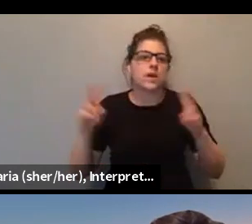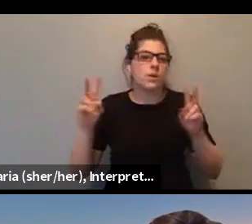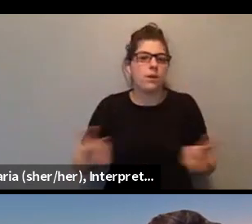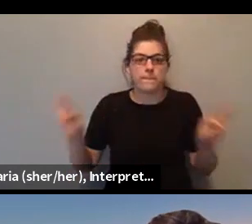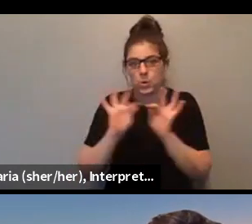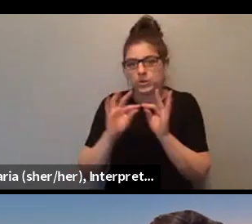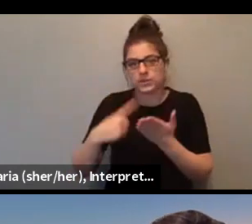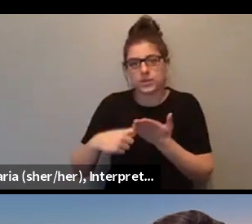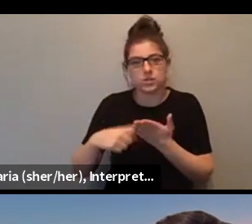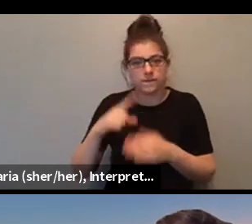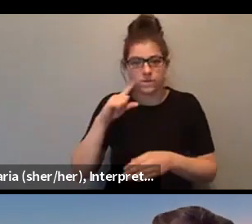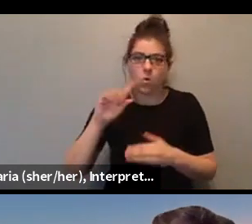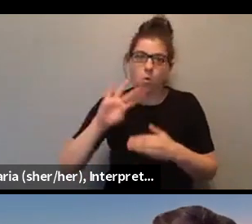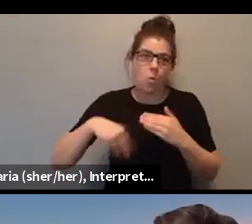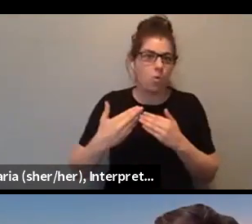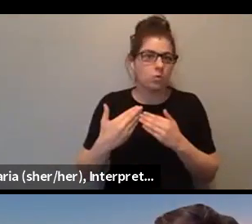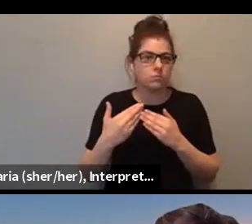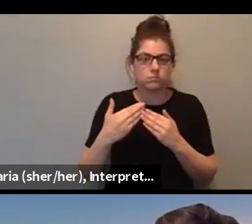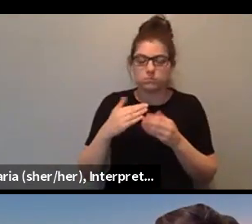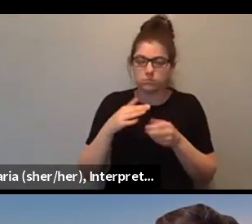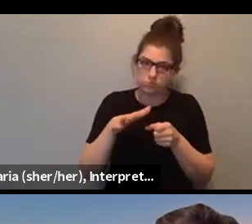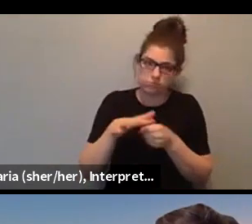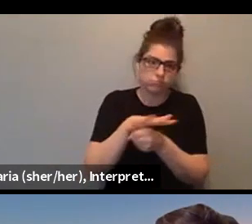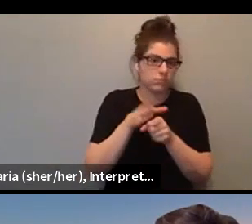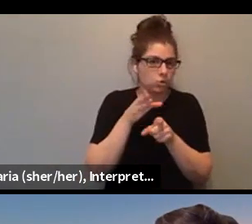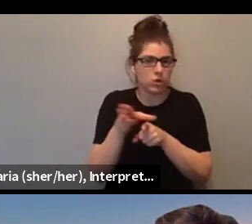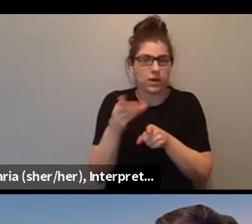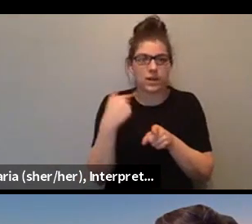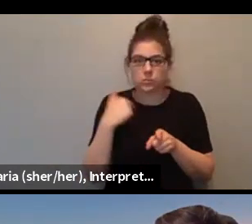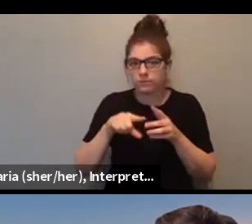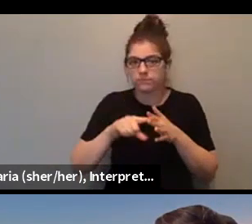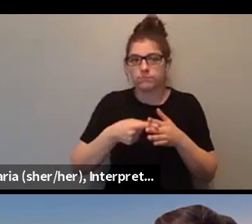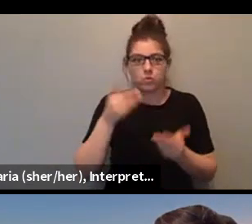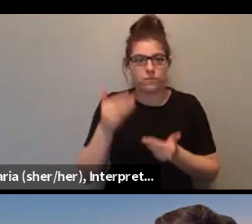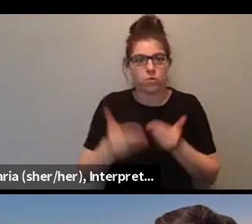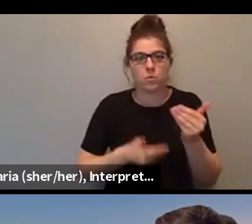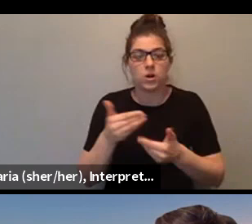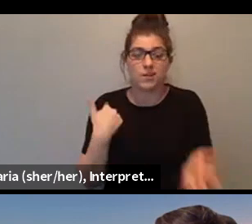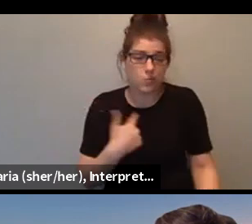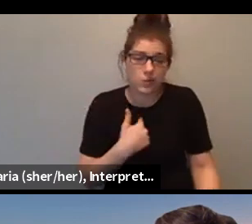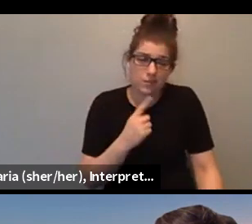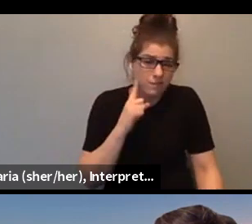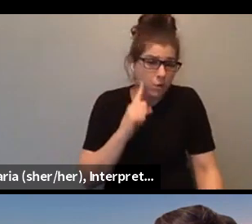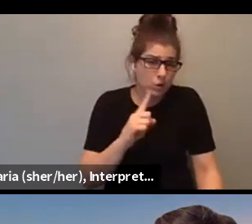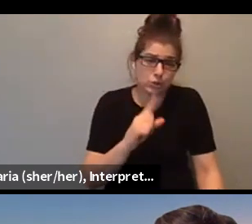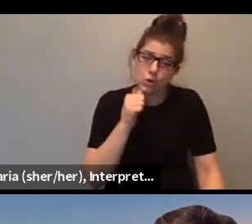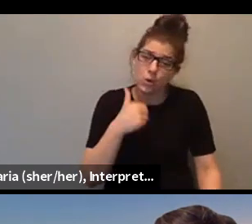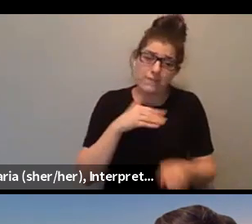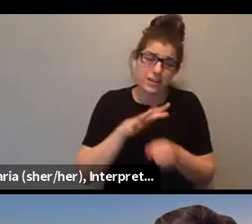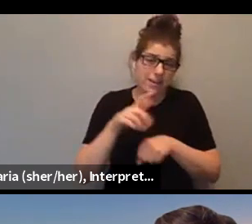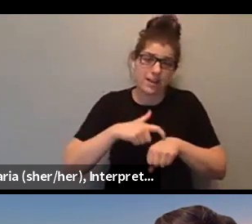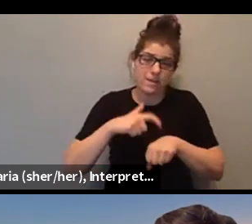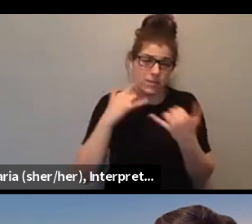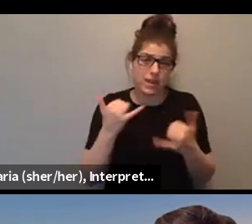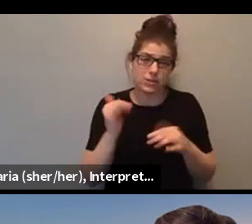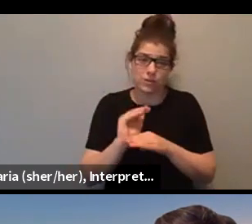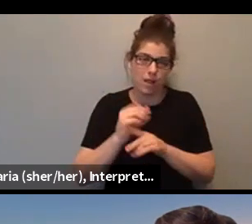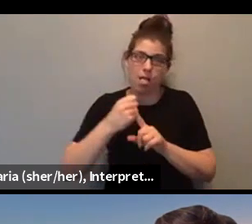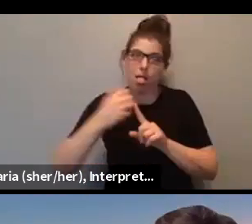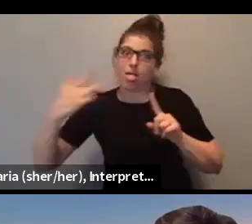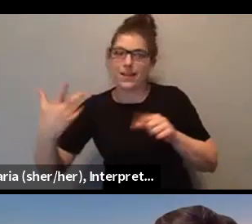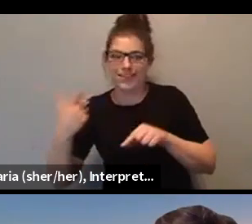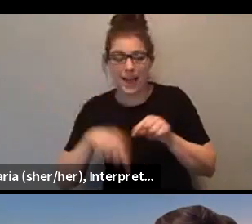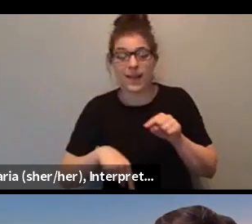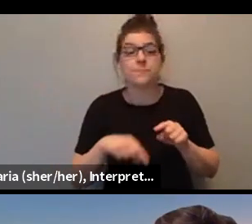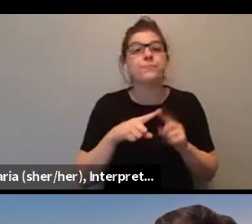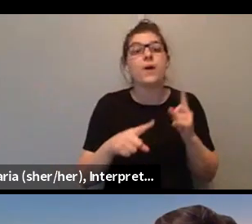our entire field as we move forward. We certainly don't have enough time for that tonight. But I'm glad